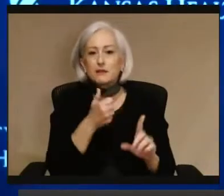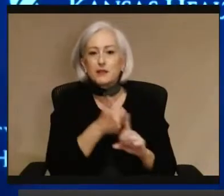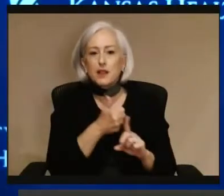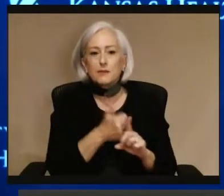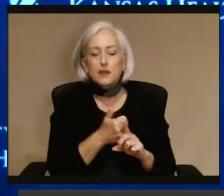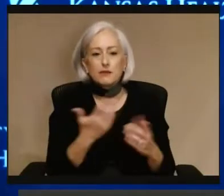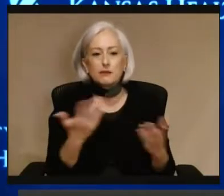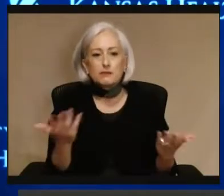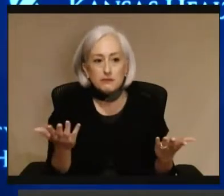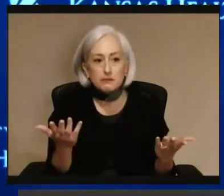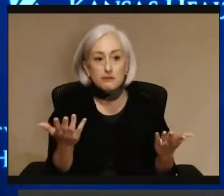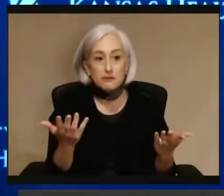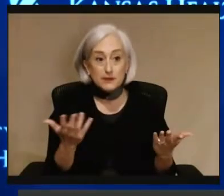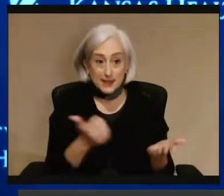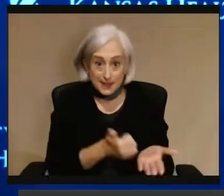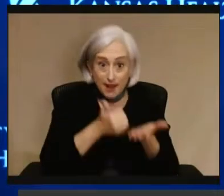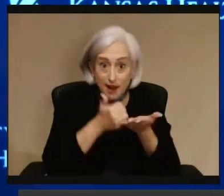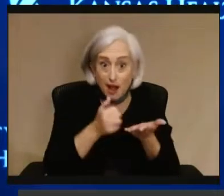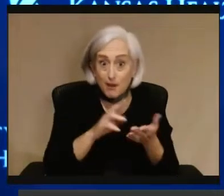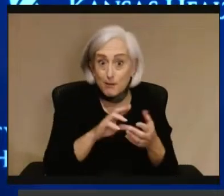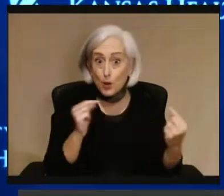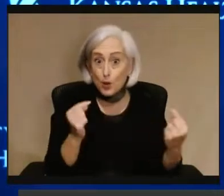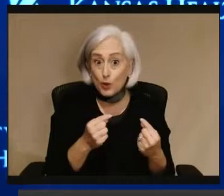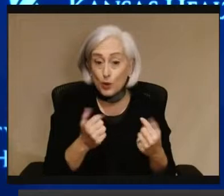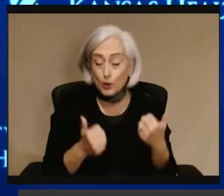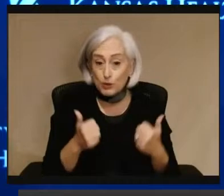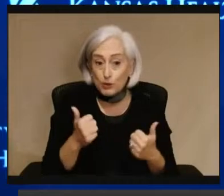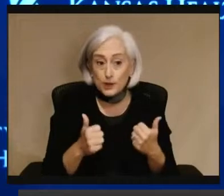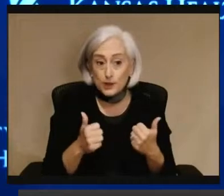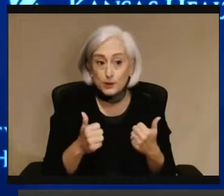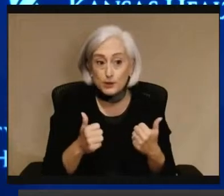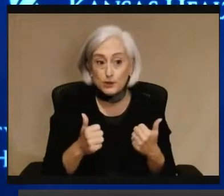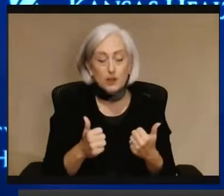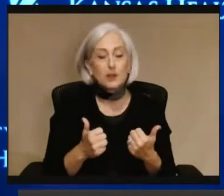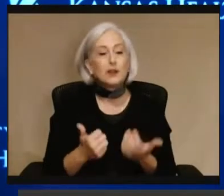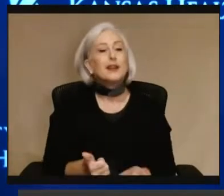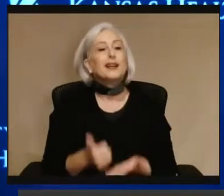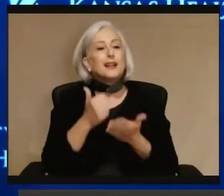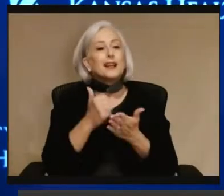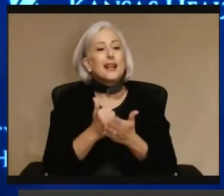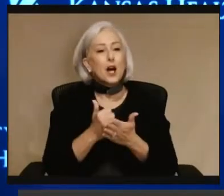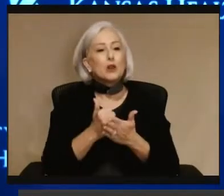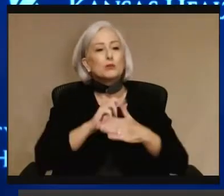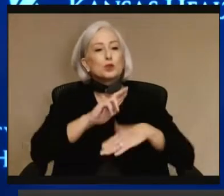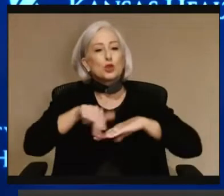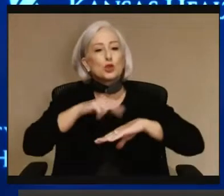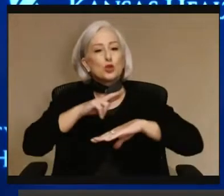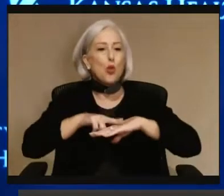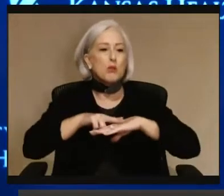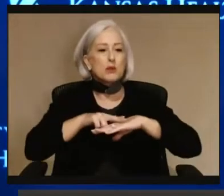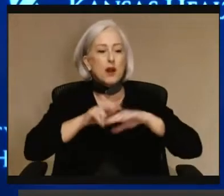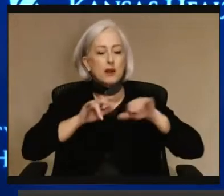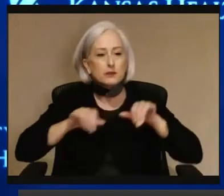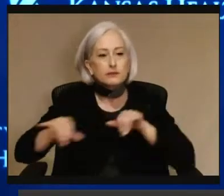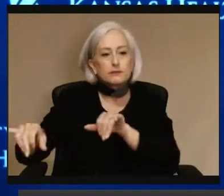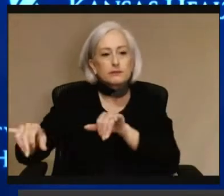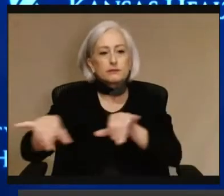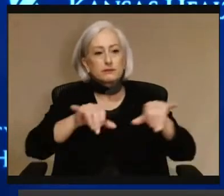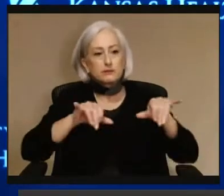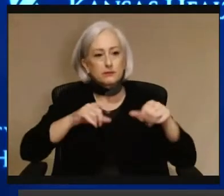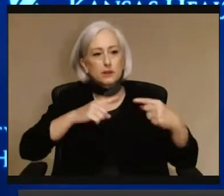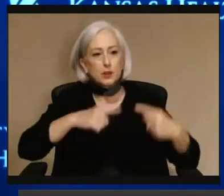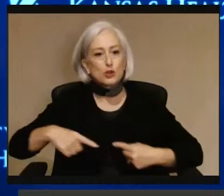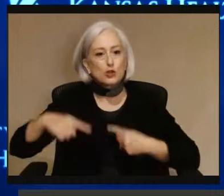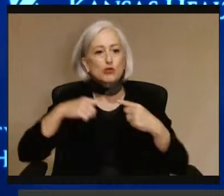of normalizing the struggle that a lot of other people are going through at that exact moment. And so, I think that we have such a